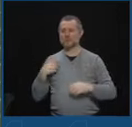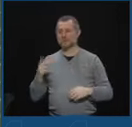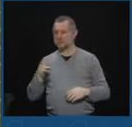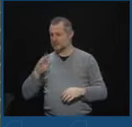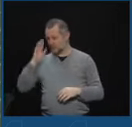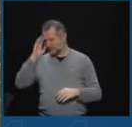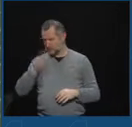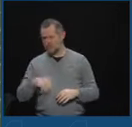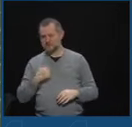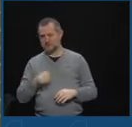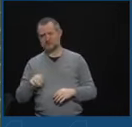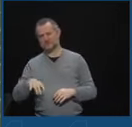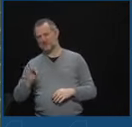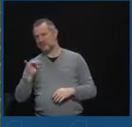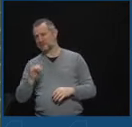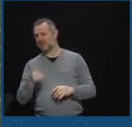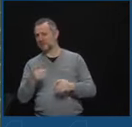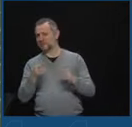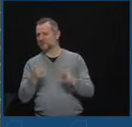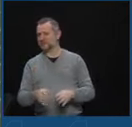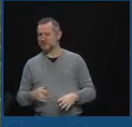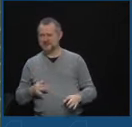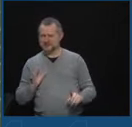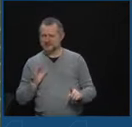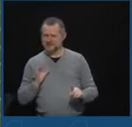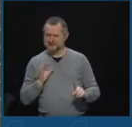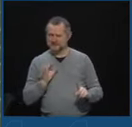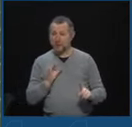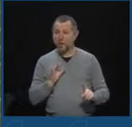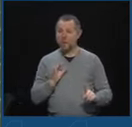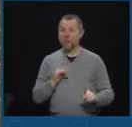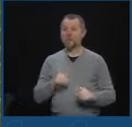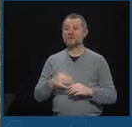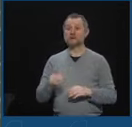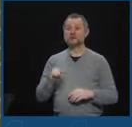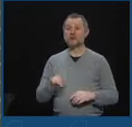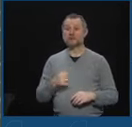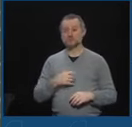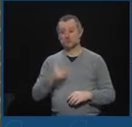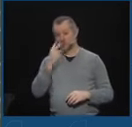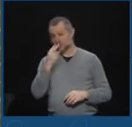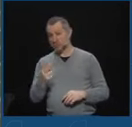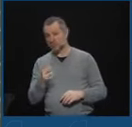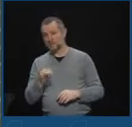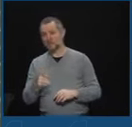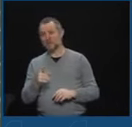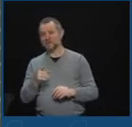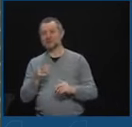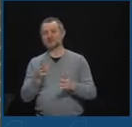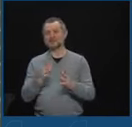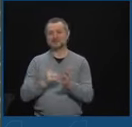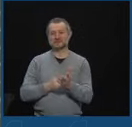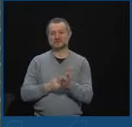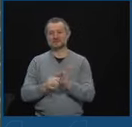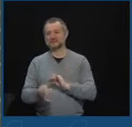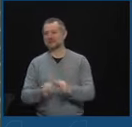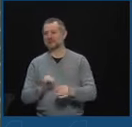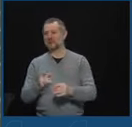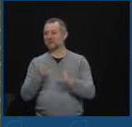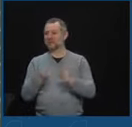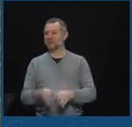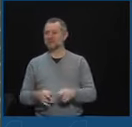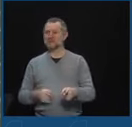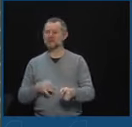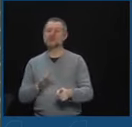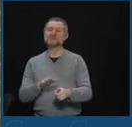to find this individual. I ended up seeing the individual the next day. And while I was talking to him about laying low